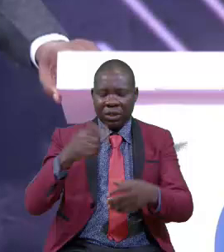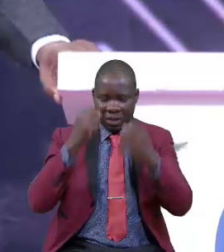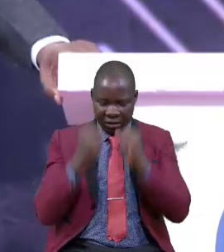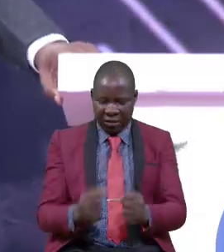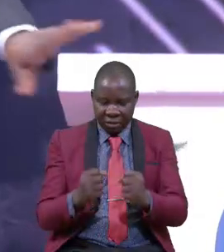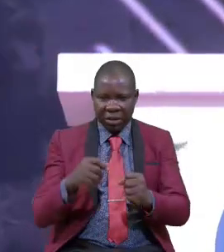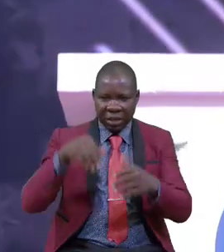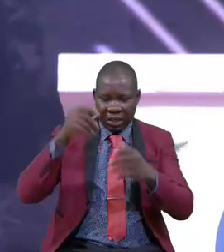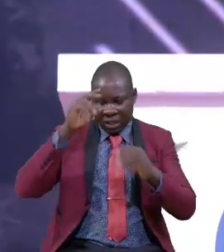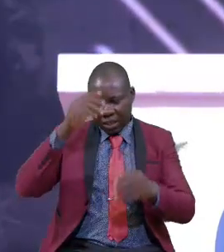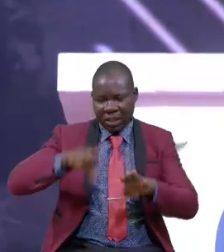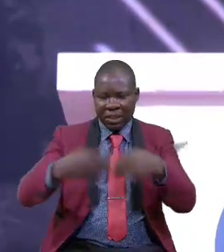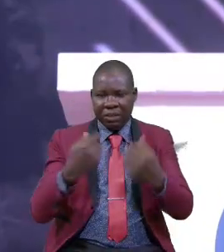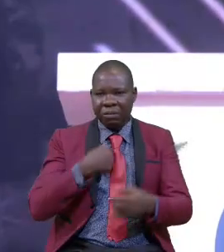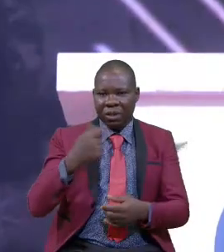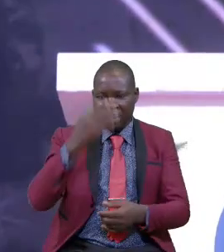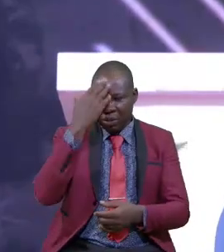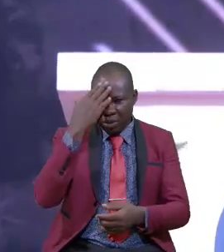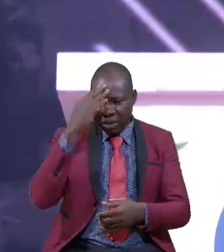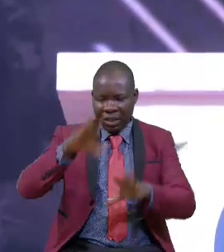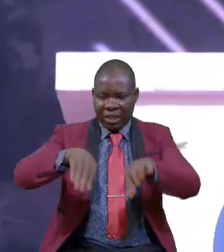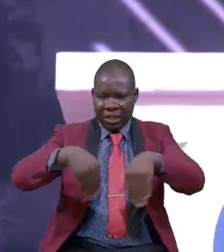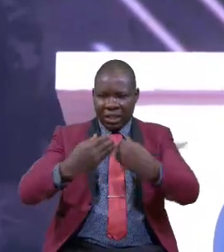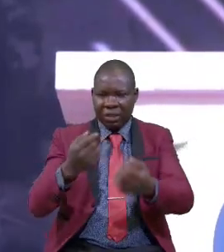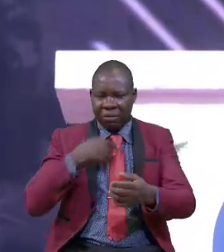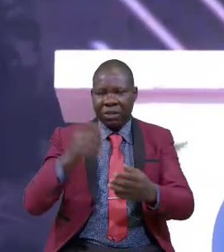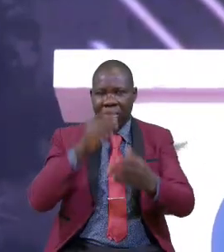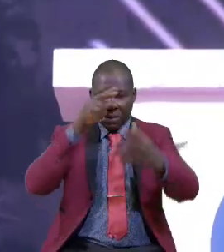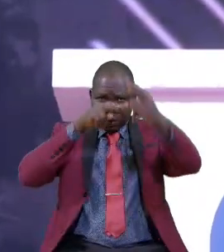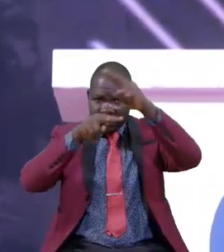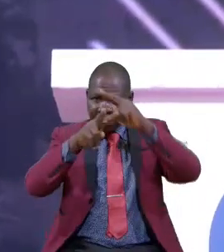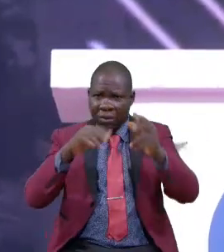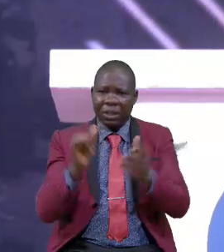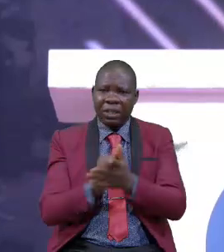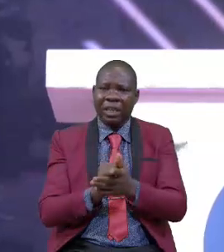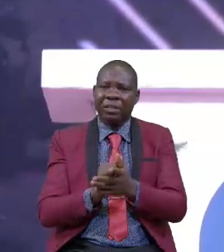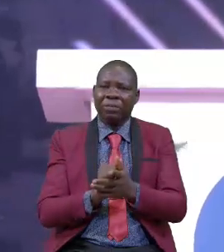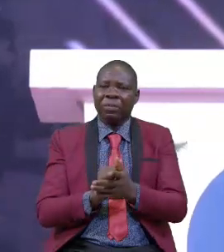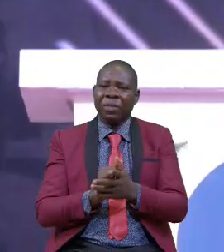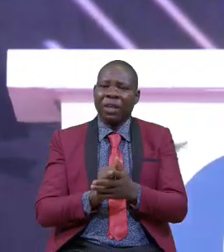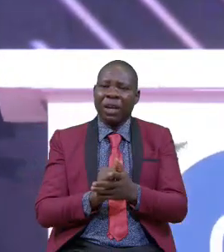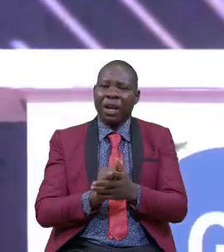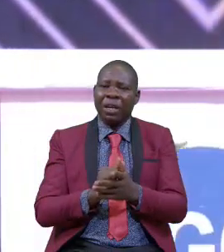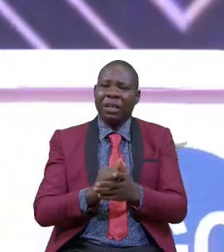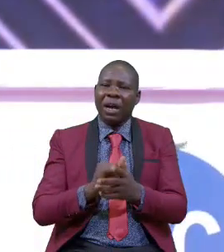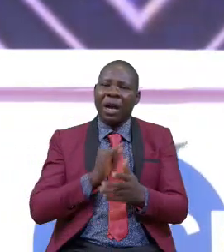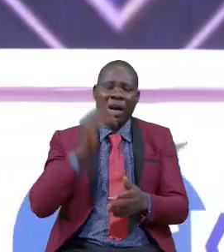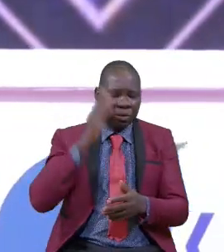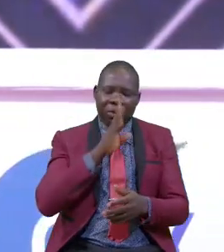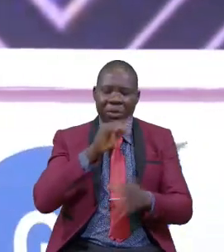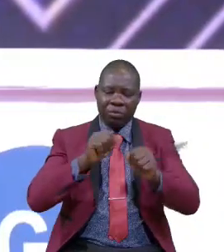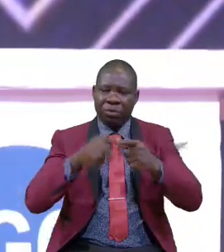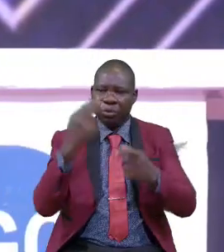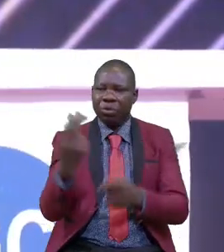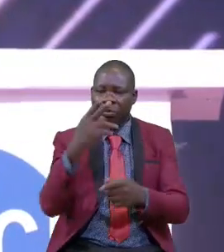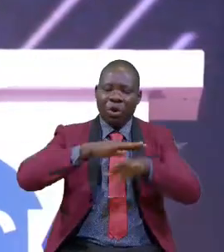me the vision that I'll make use of all the grace you present before me today and grant unto